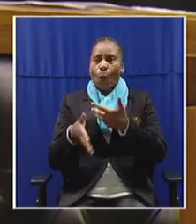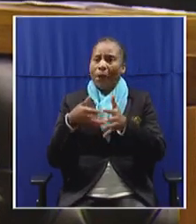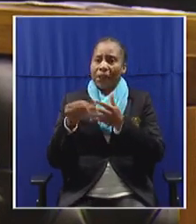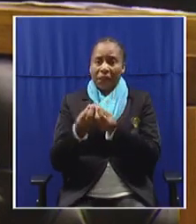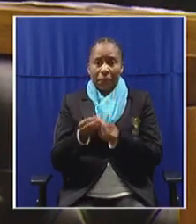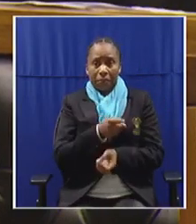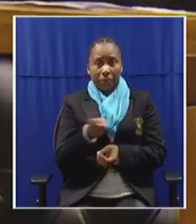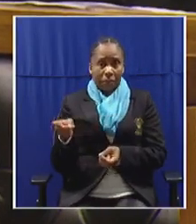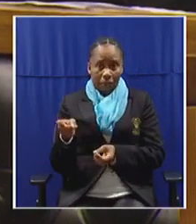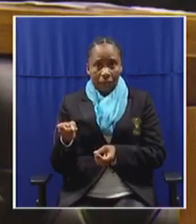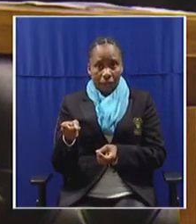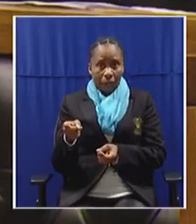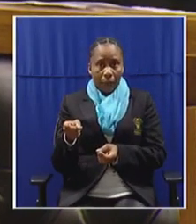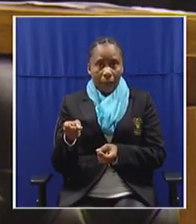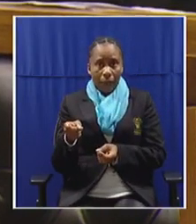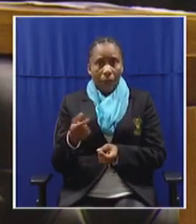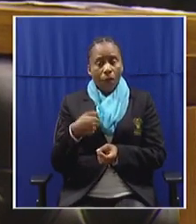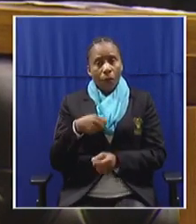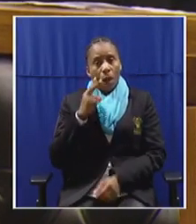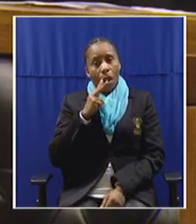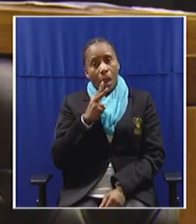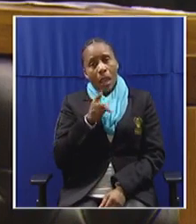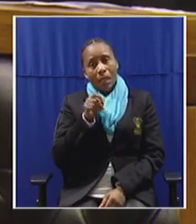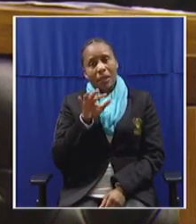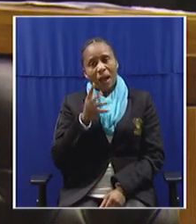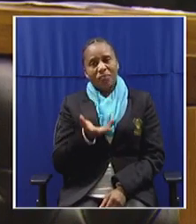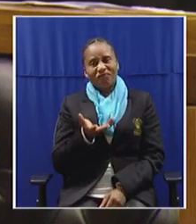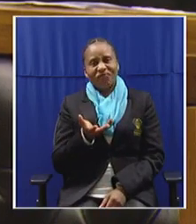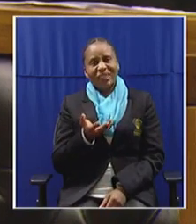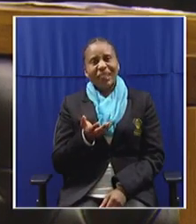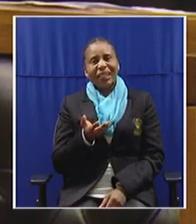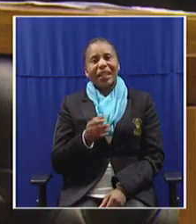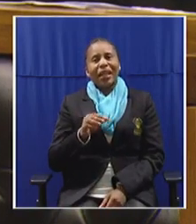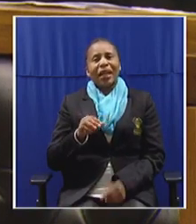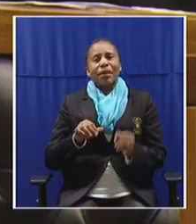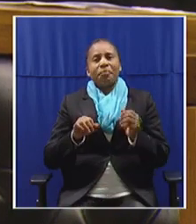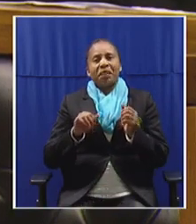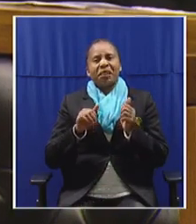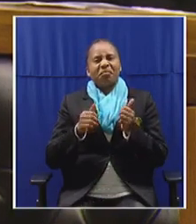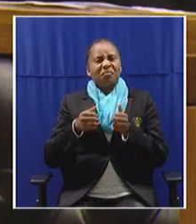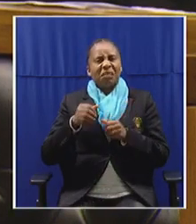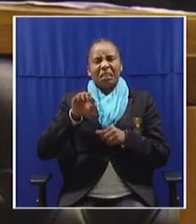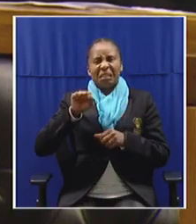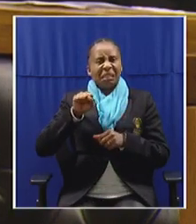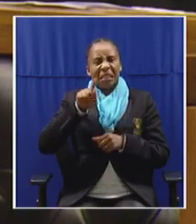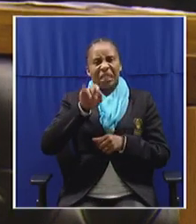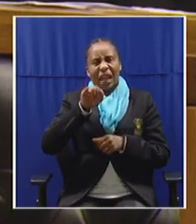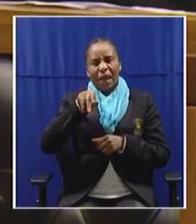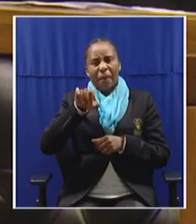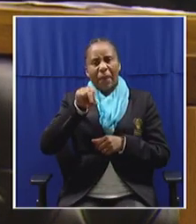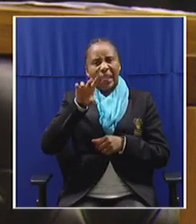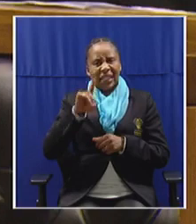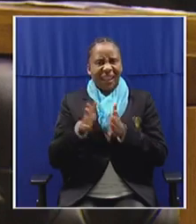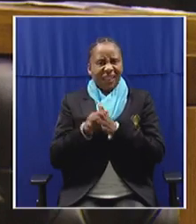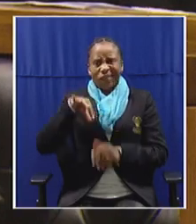We consider this as a stipend, as people participate, as people try and